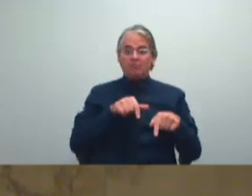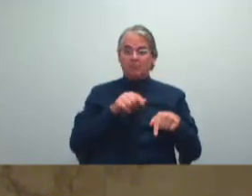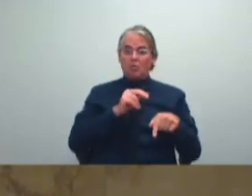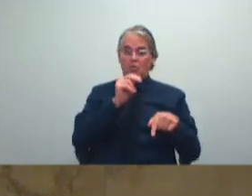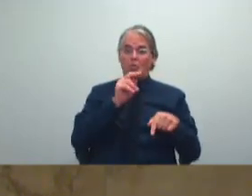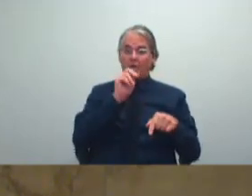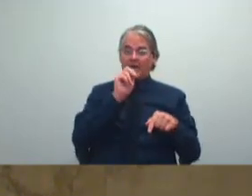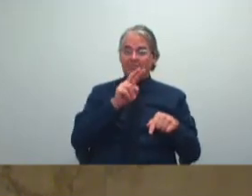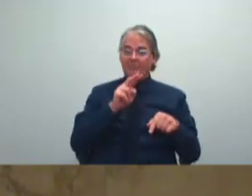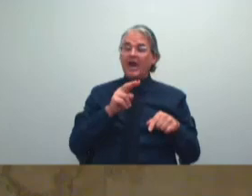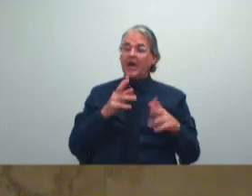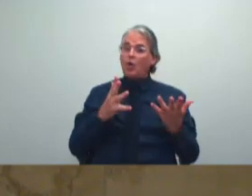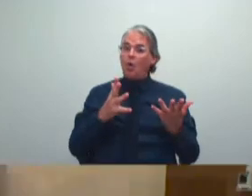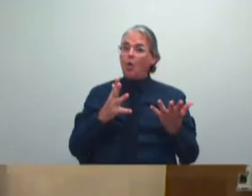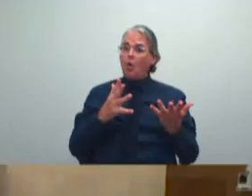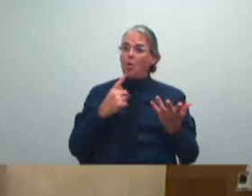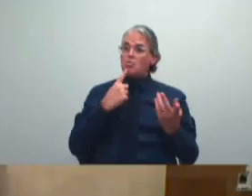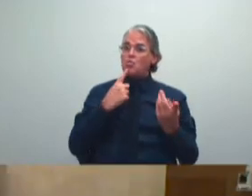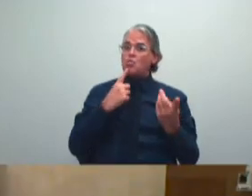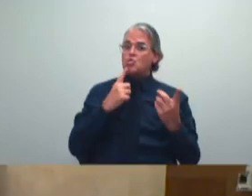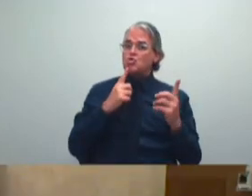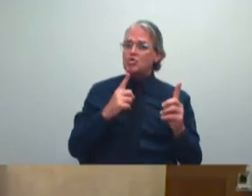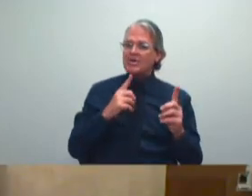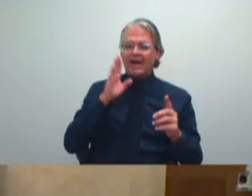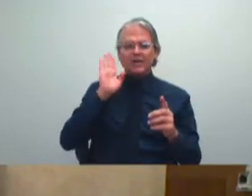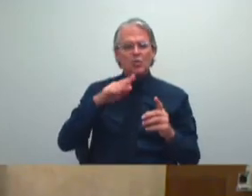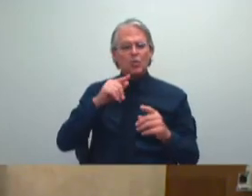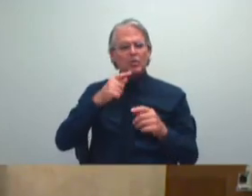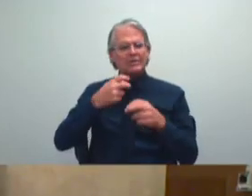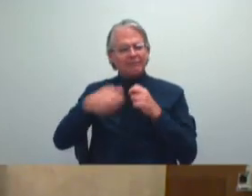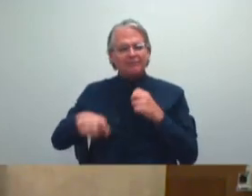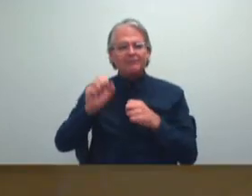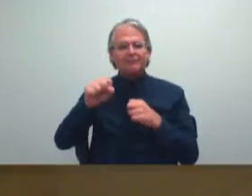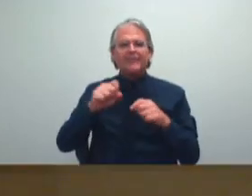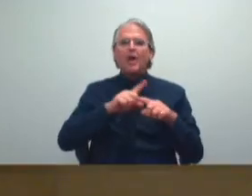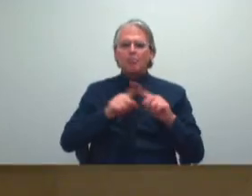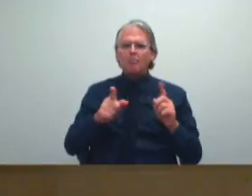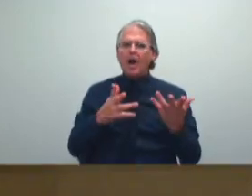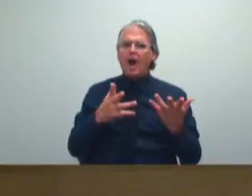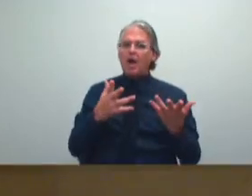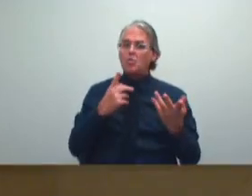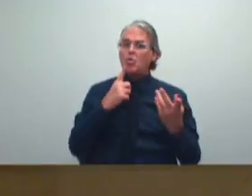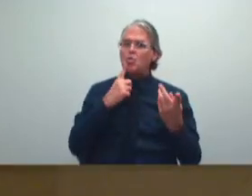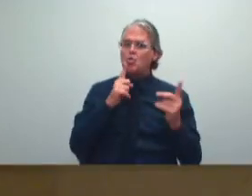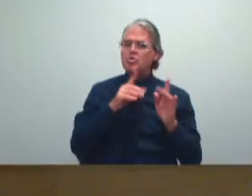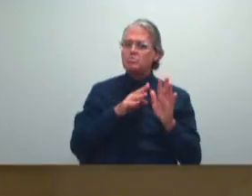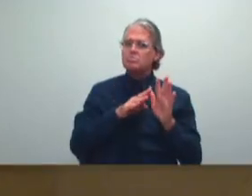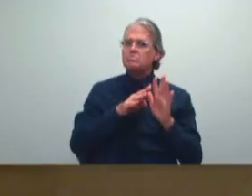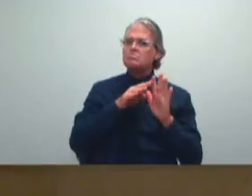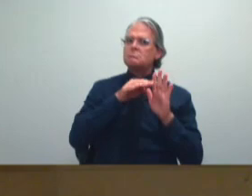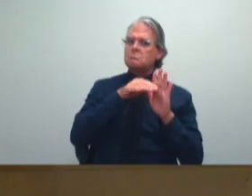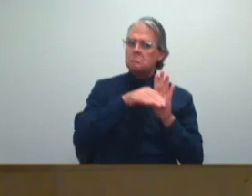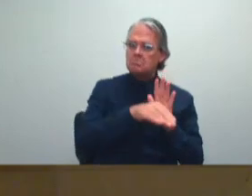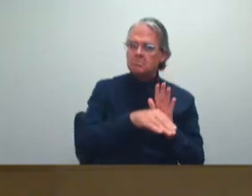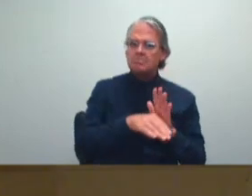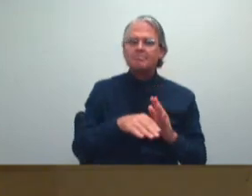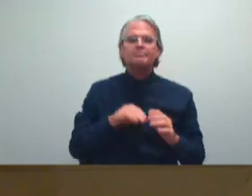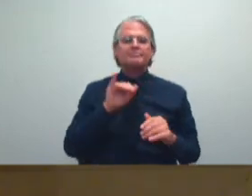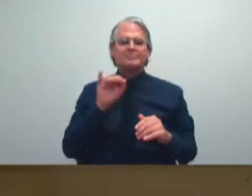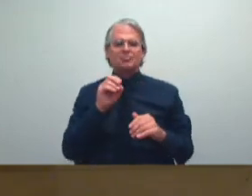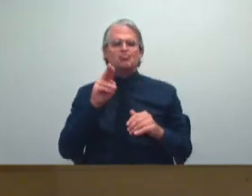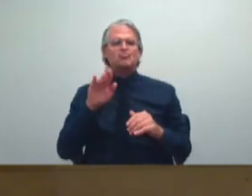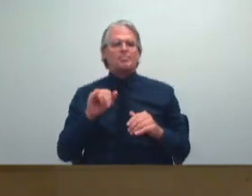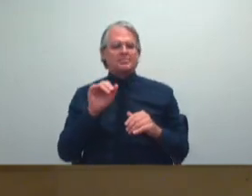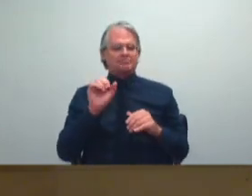that it's working. Yeah, I mean, we want to be an example in the country of a community that did it right and did it locally and did it